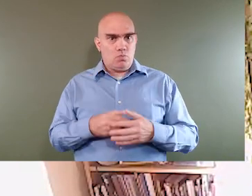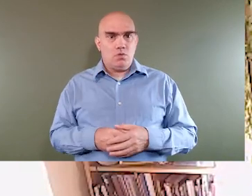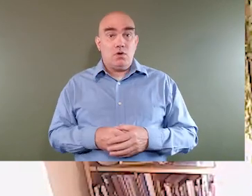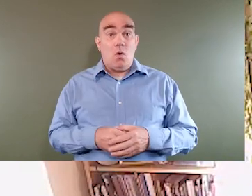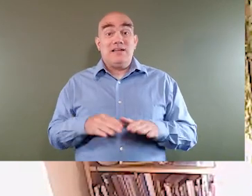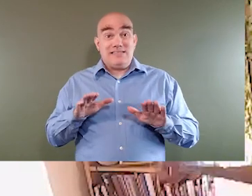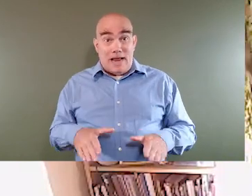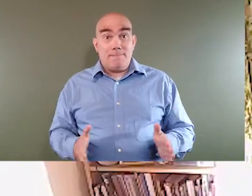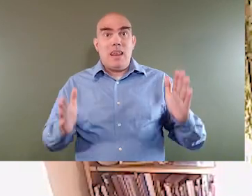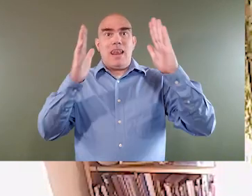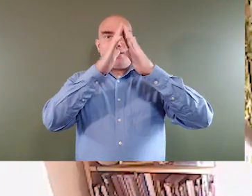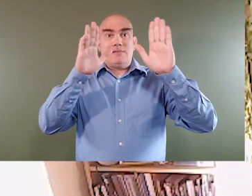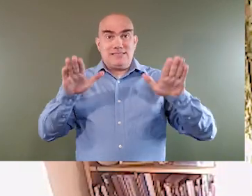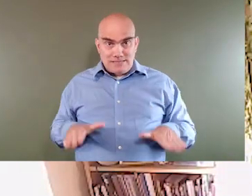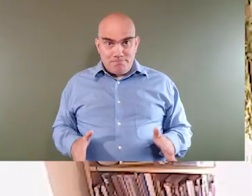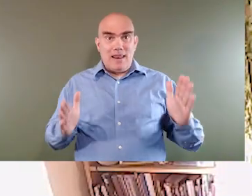clap, tap and clap.